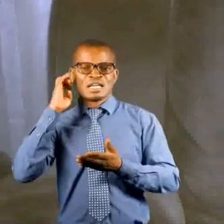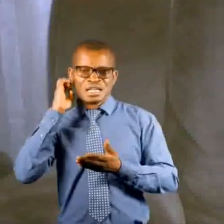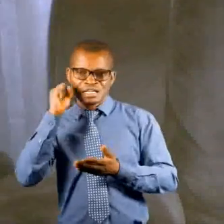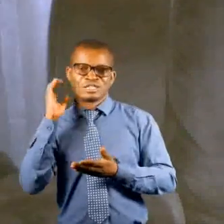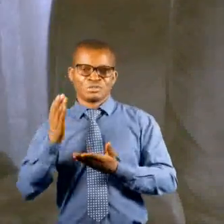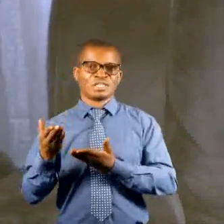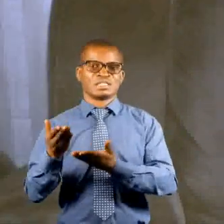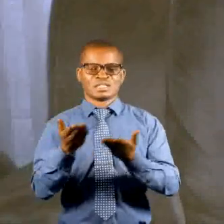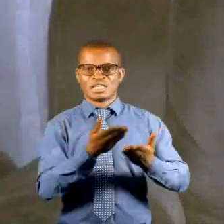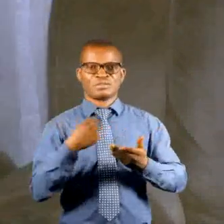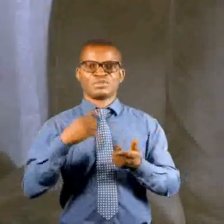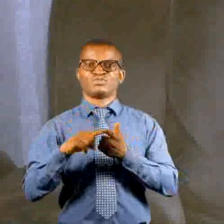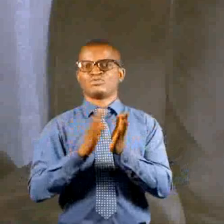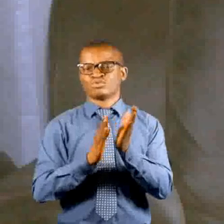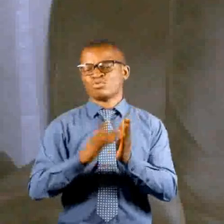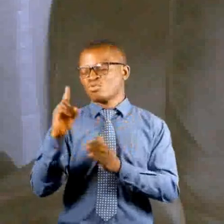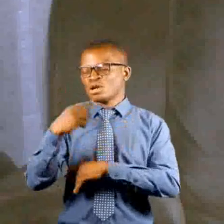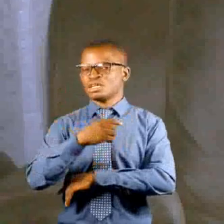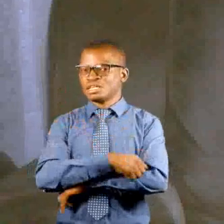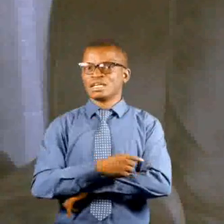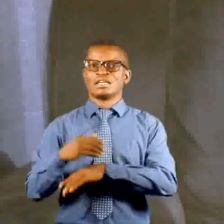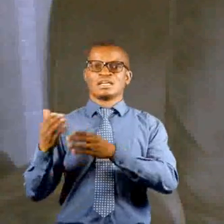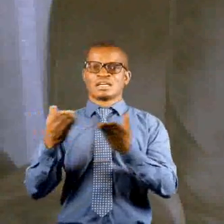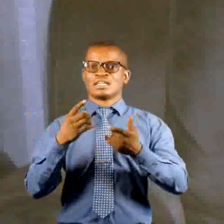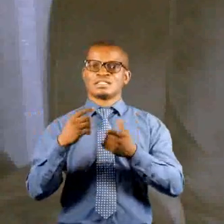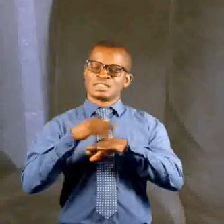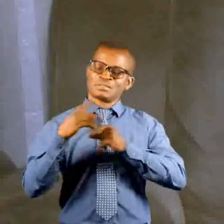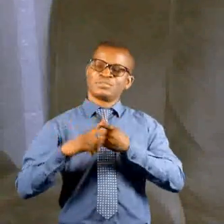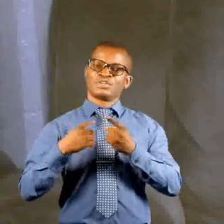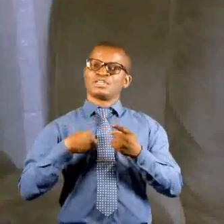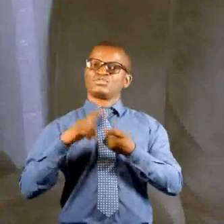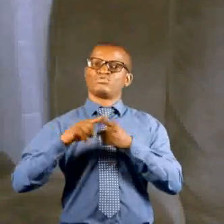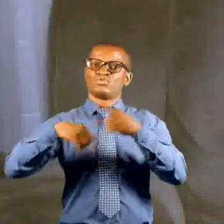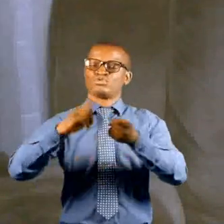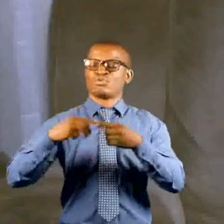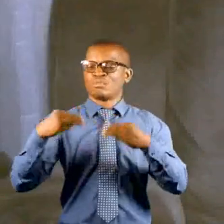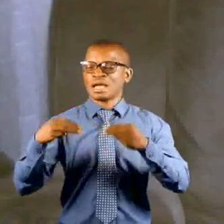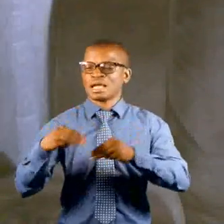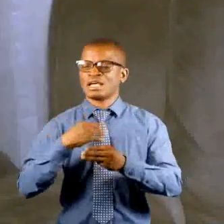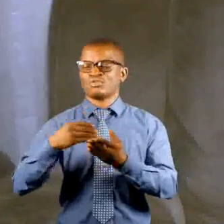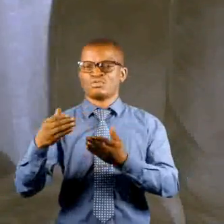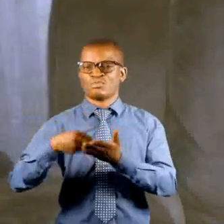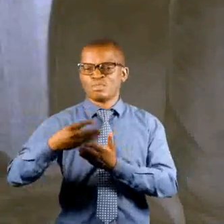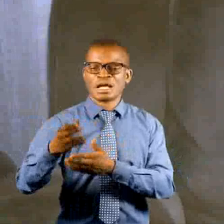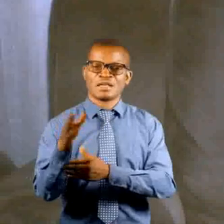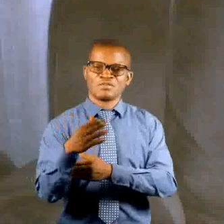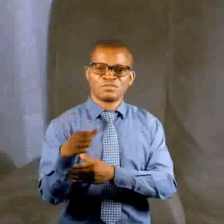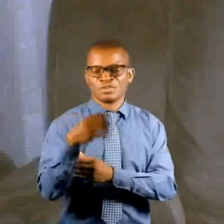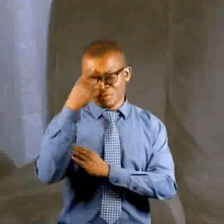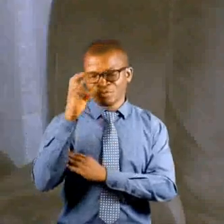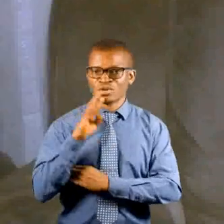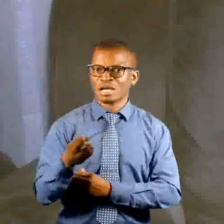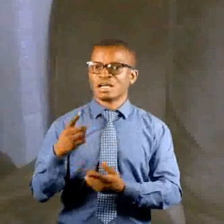me to school. Then one day she now sent me to go to market and buy fish for